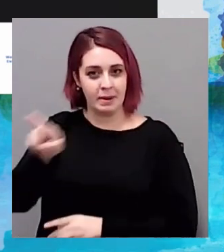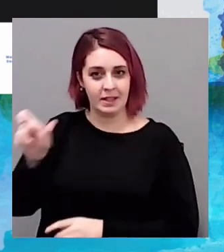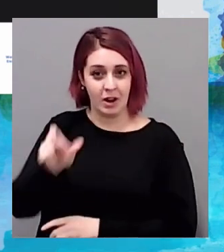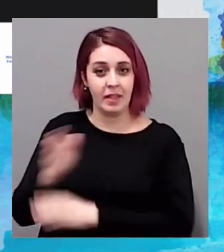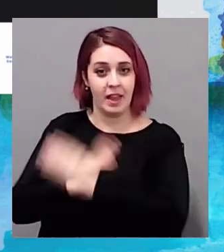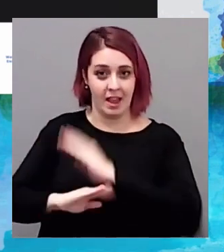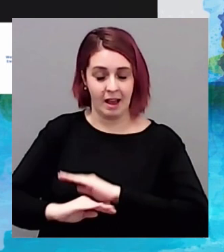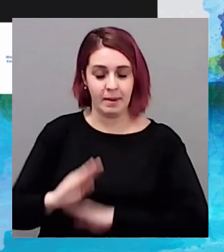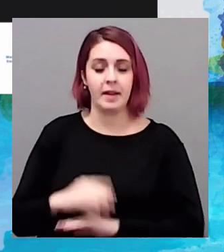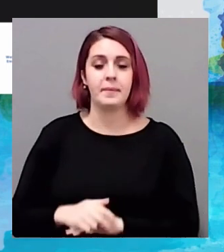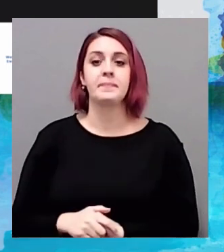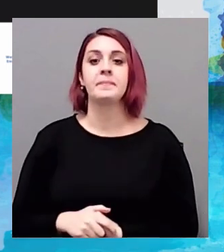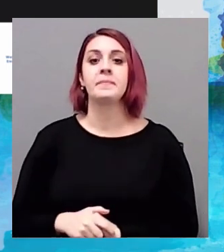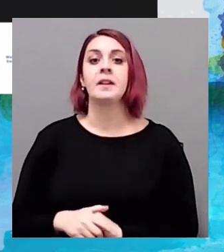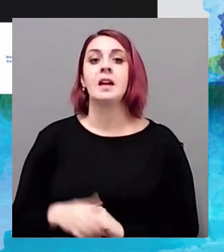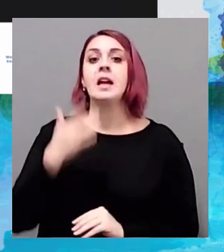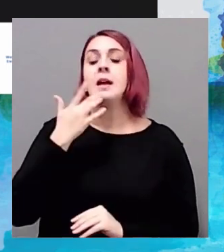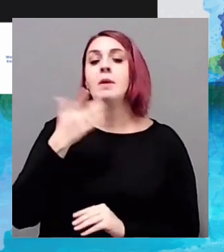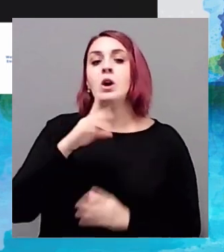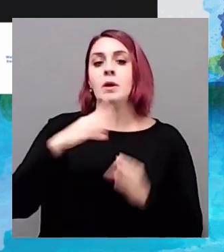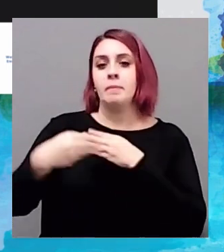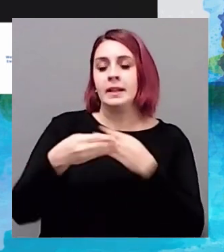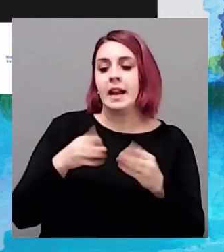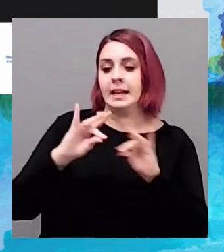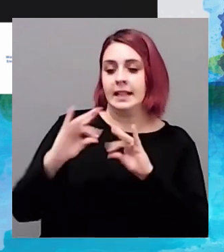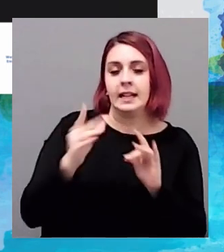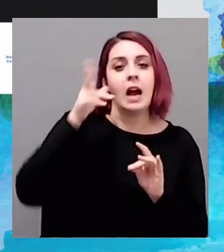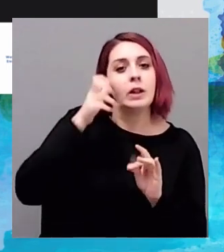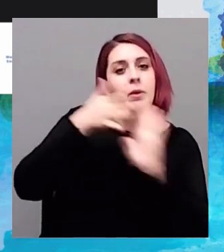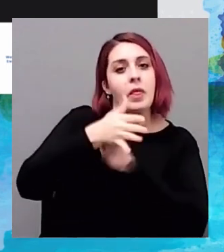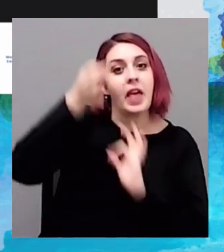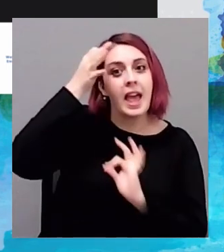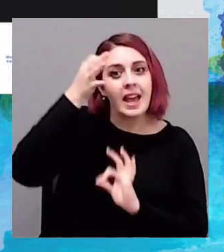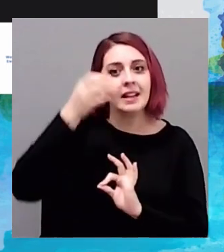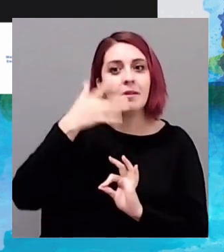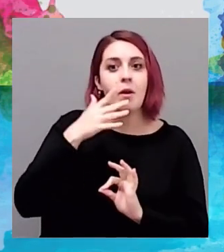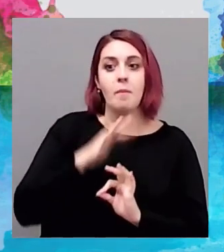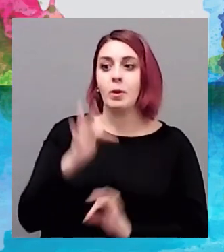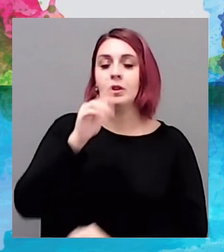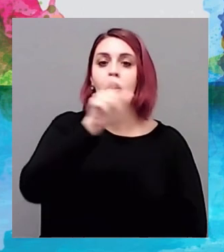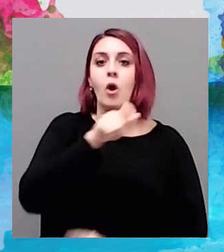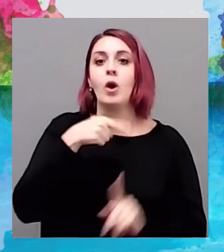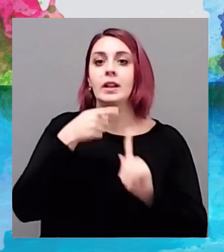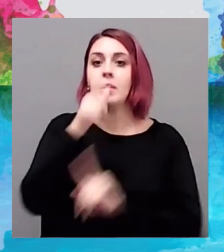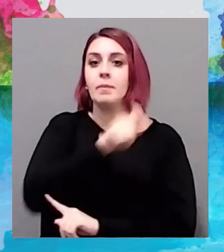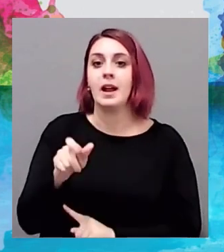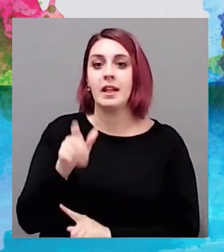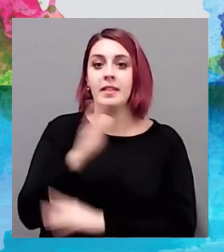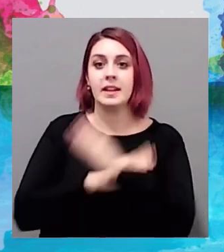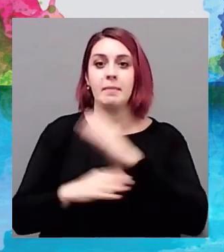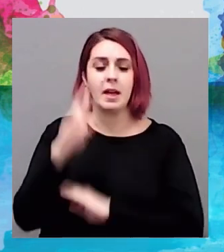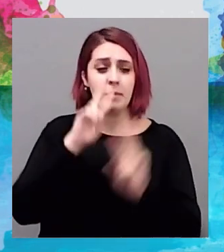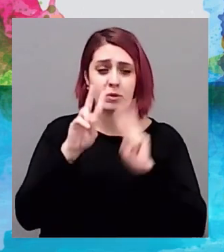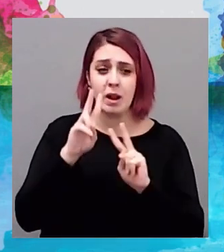now. And the different sensorial parts in the description, this is beneficial for people